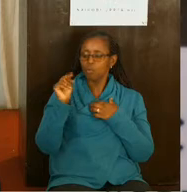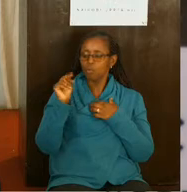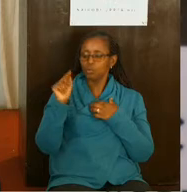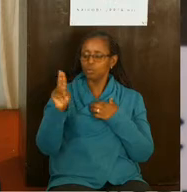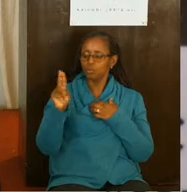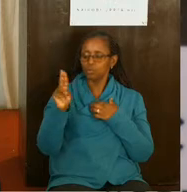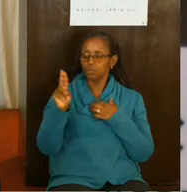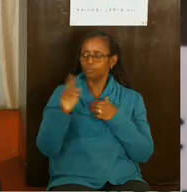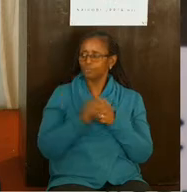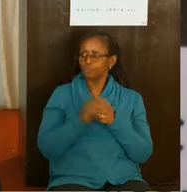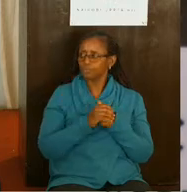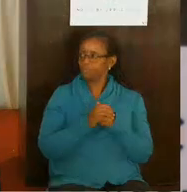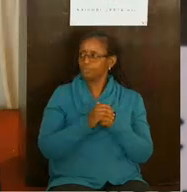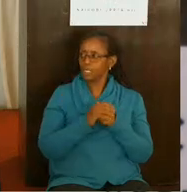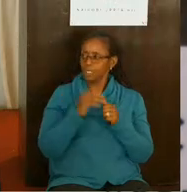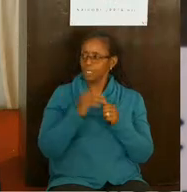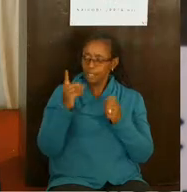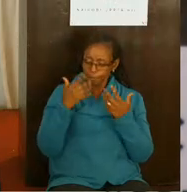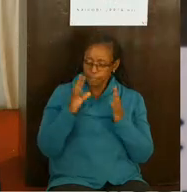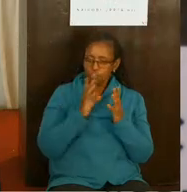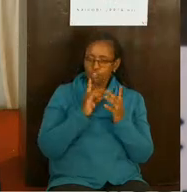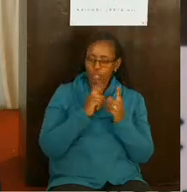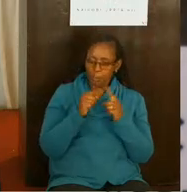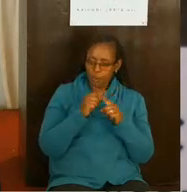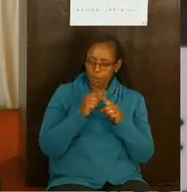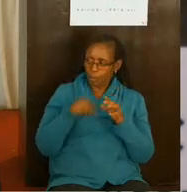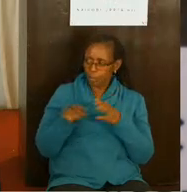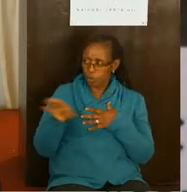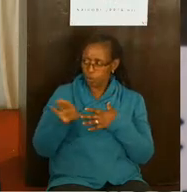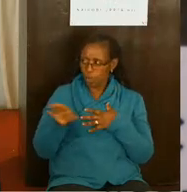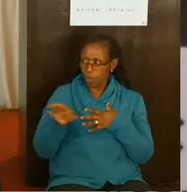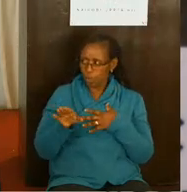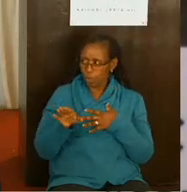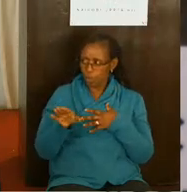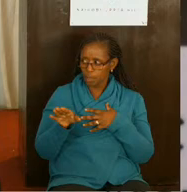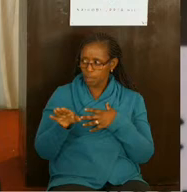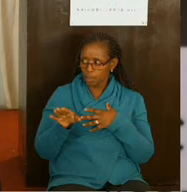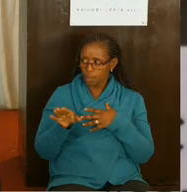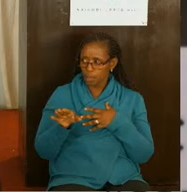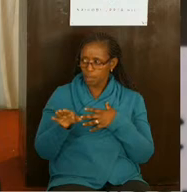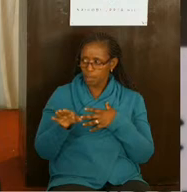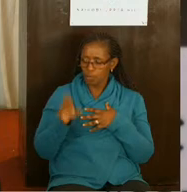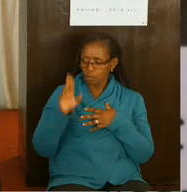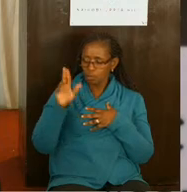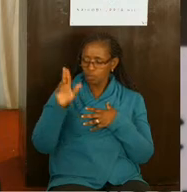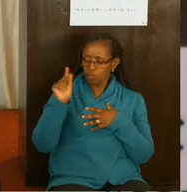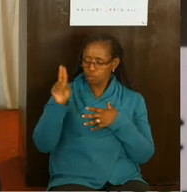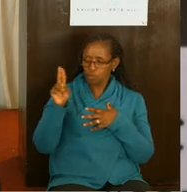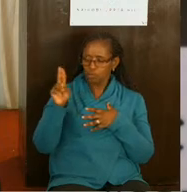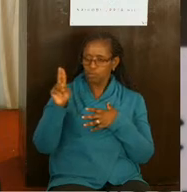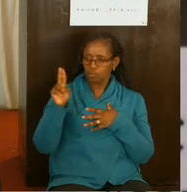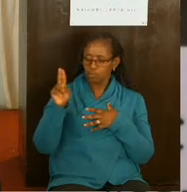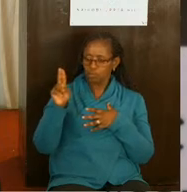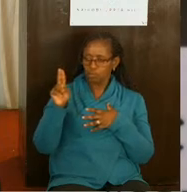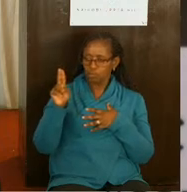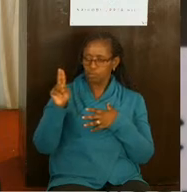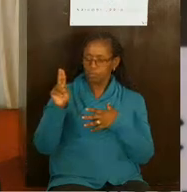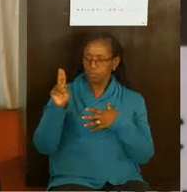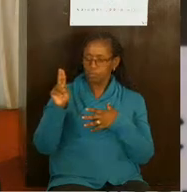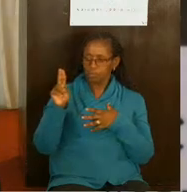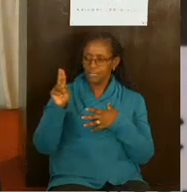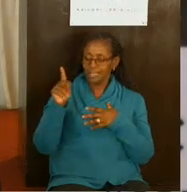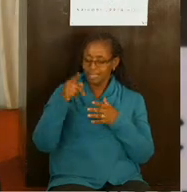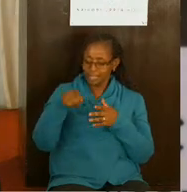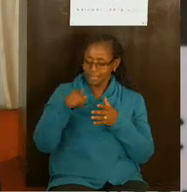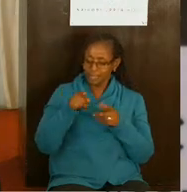she talked about in the morning utu or Ubuntu and that is what we talked about in that position paper